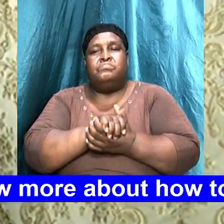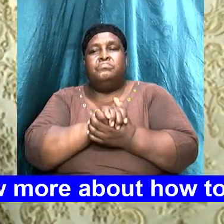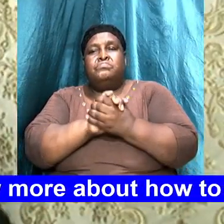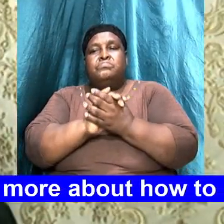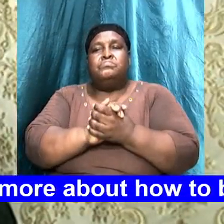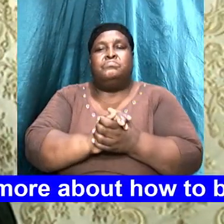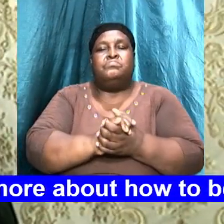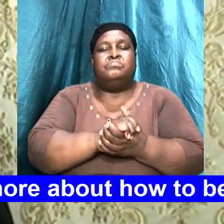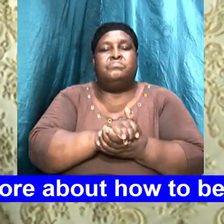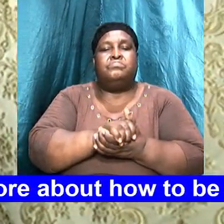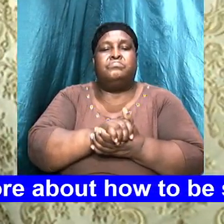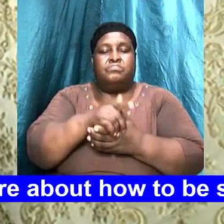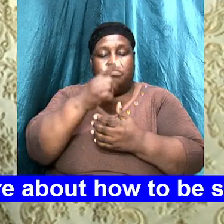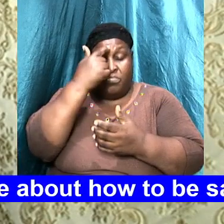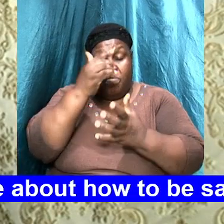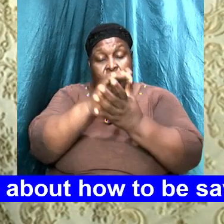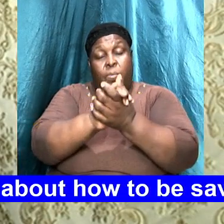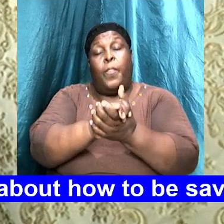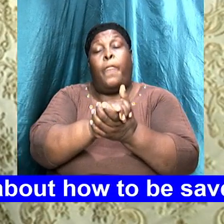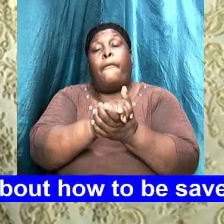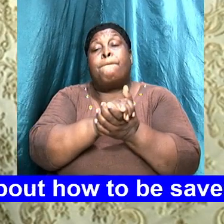so believe